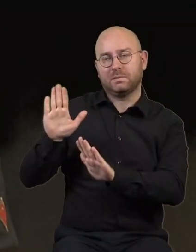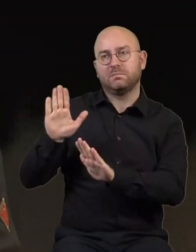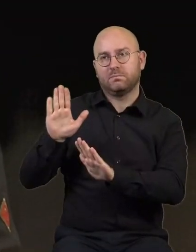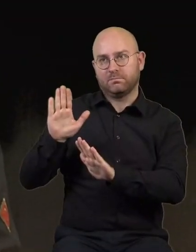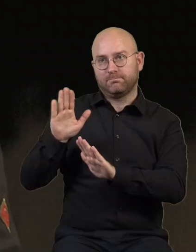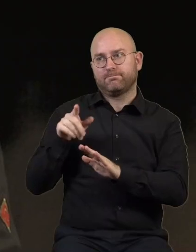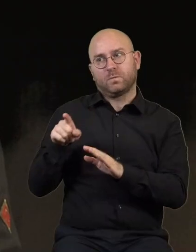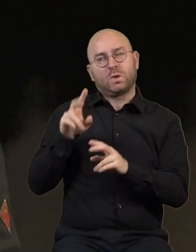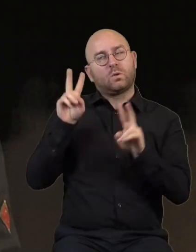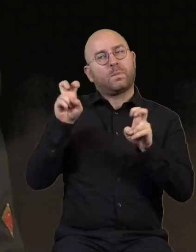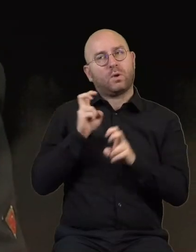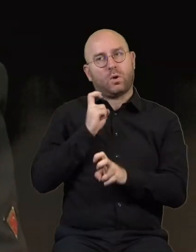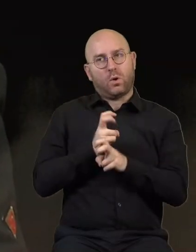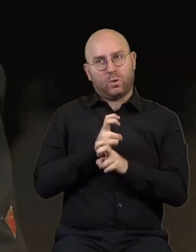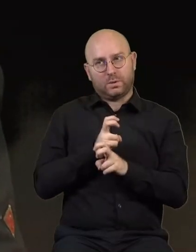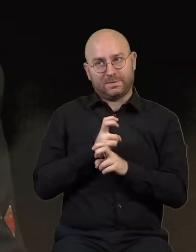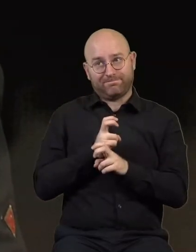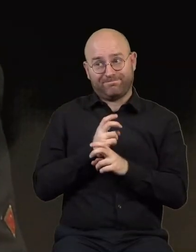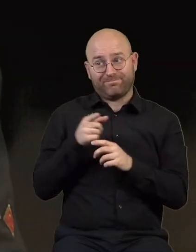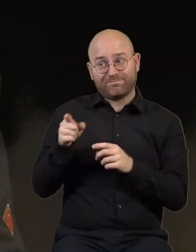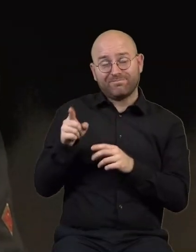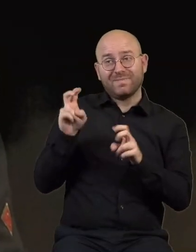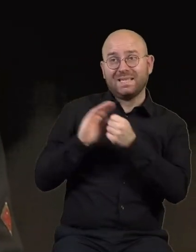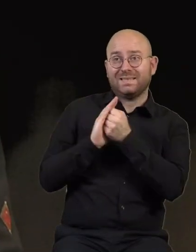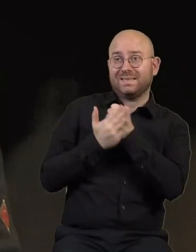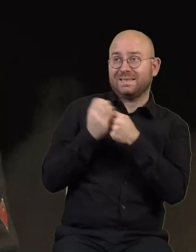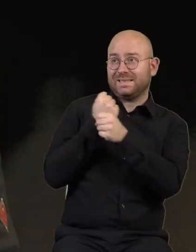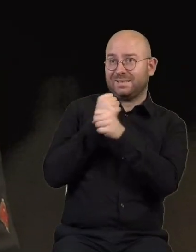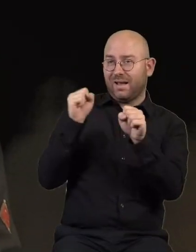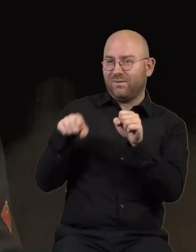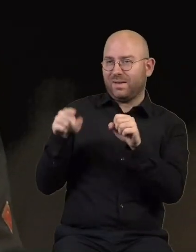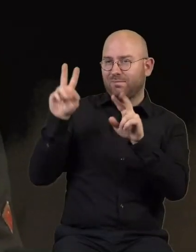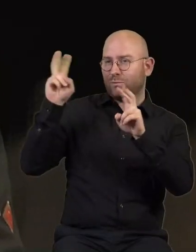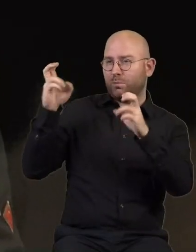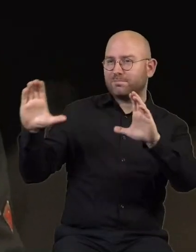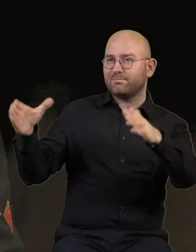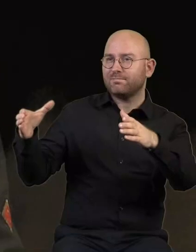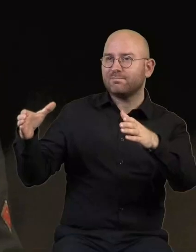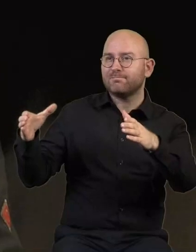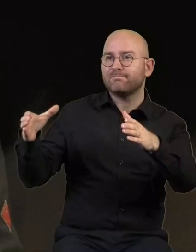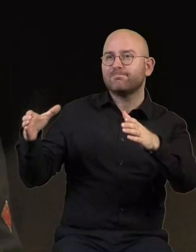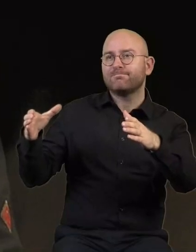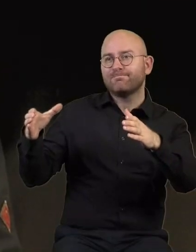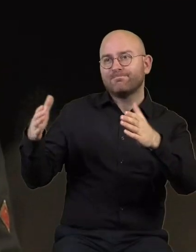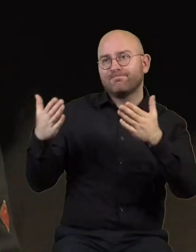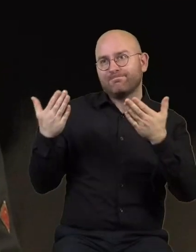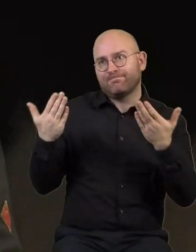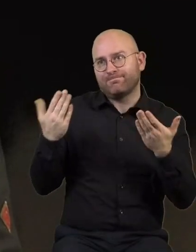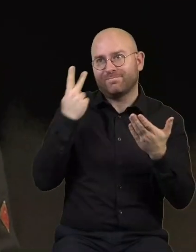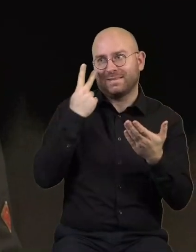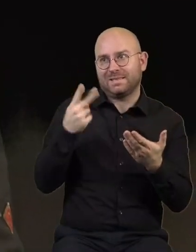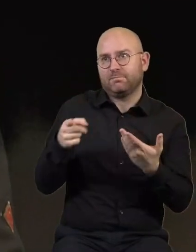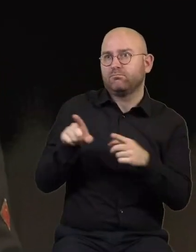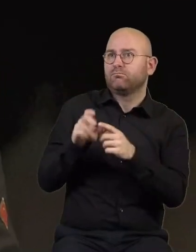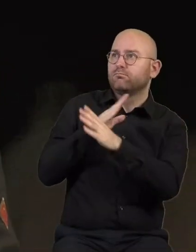layer of my vice-chart, my former vice-chart talked about the onion. And you know, there's different layers in security.